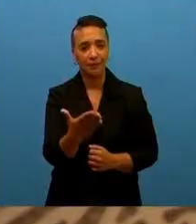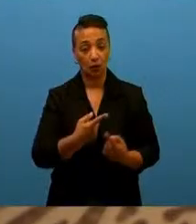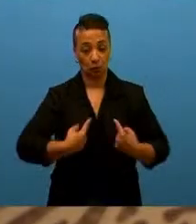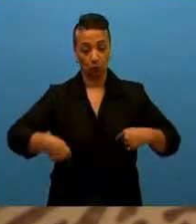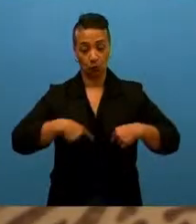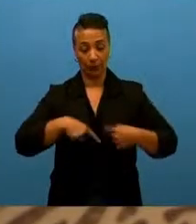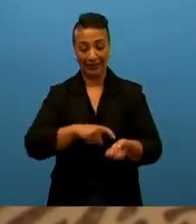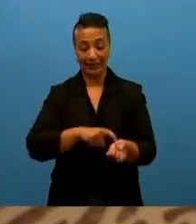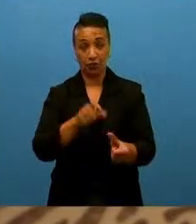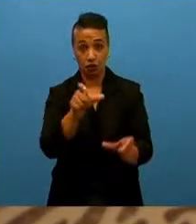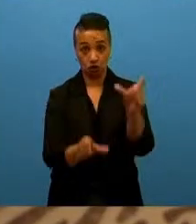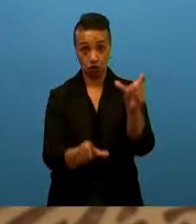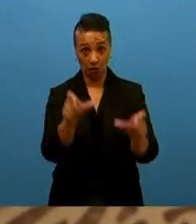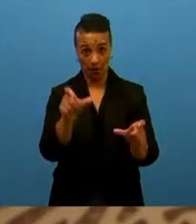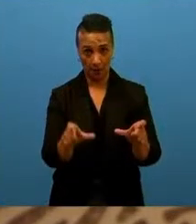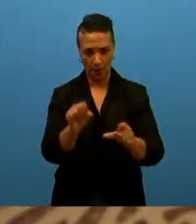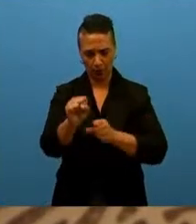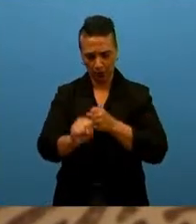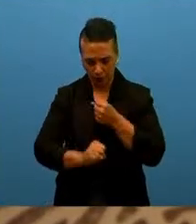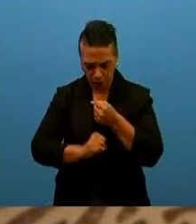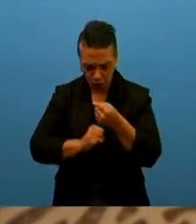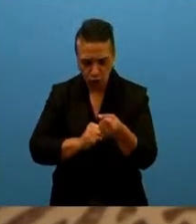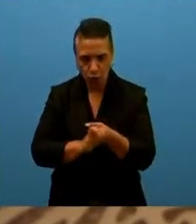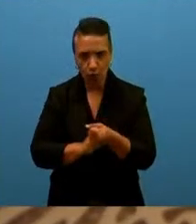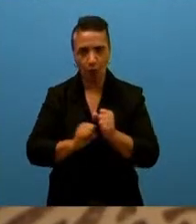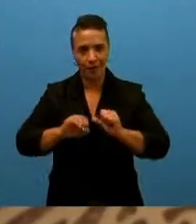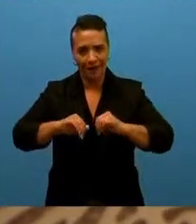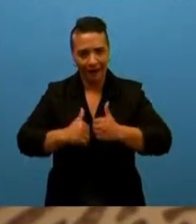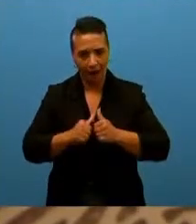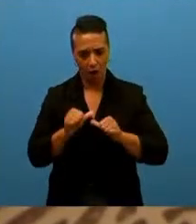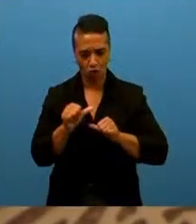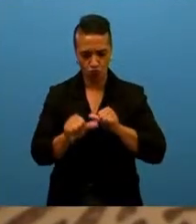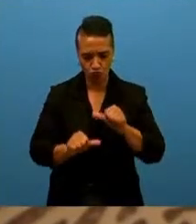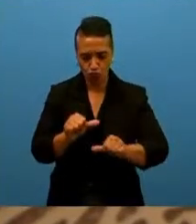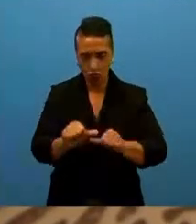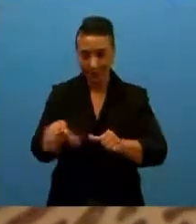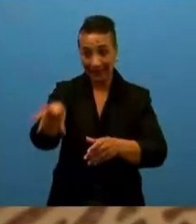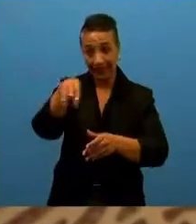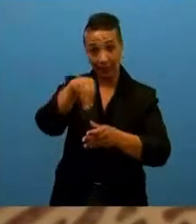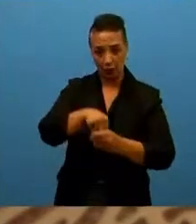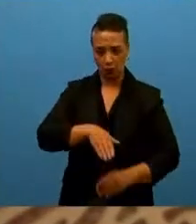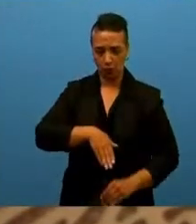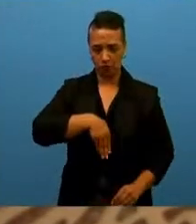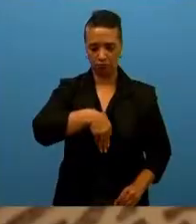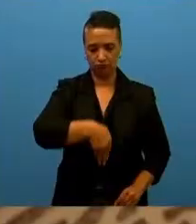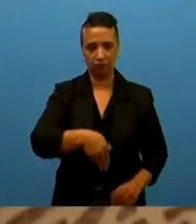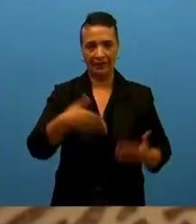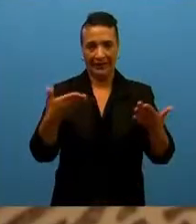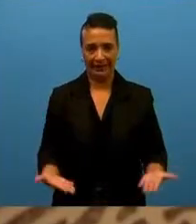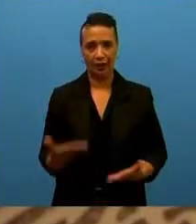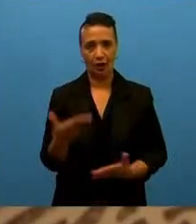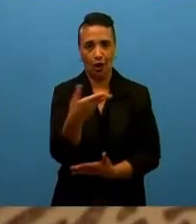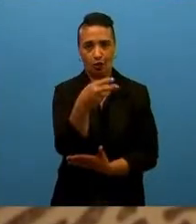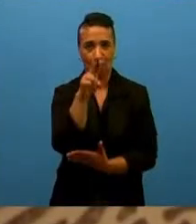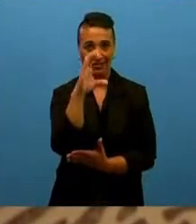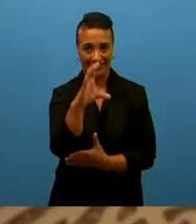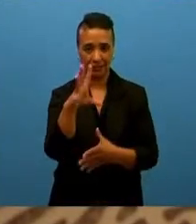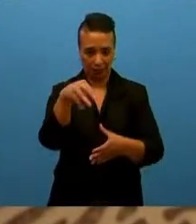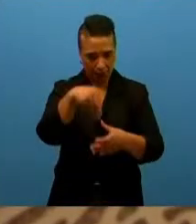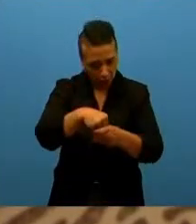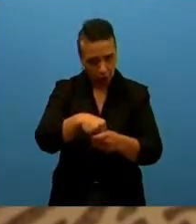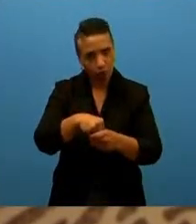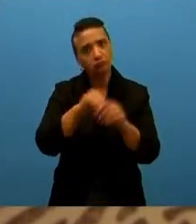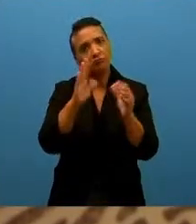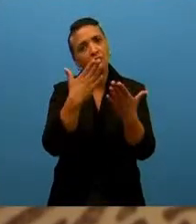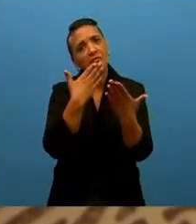and supports the process of enhancing the participation of Indigenous peoples in the Human Rights Council. We'd like to thank